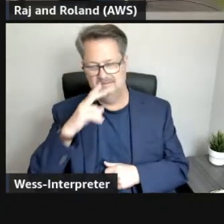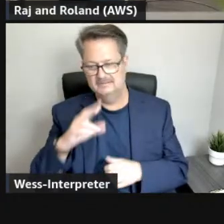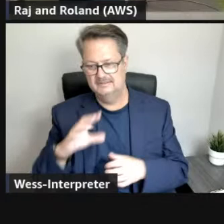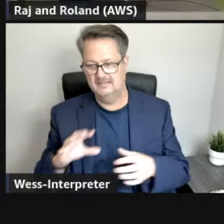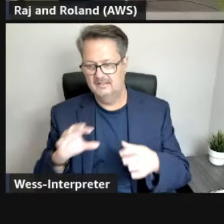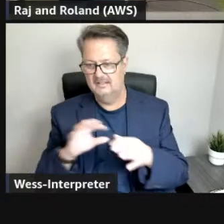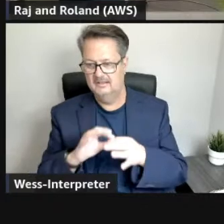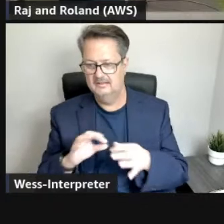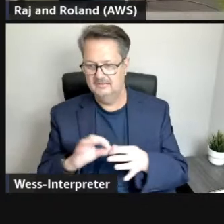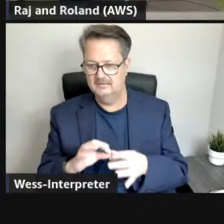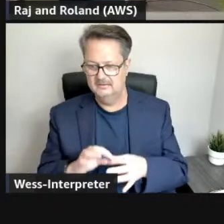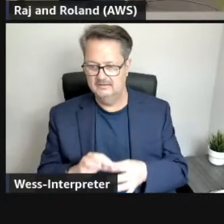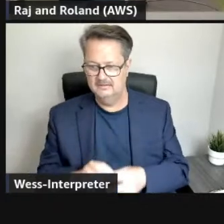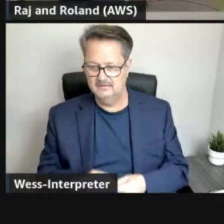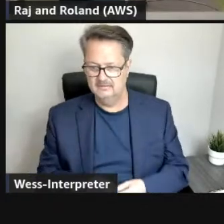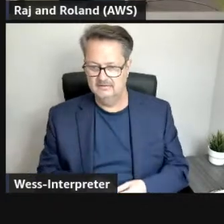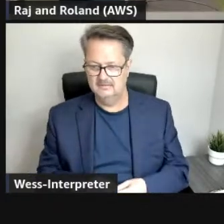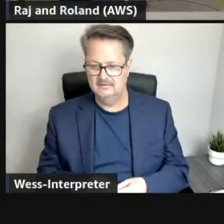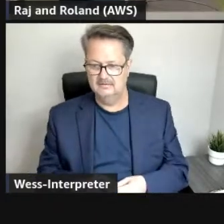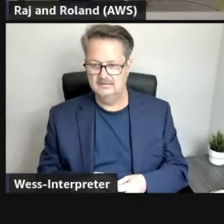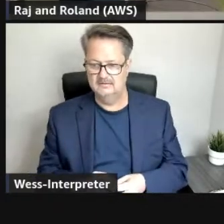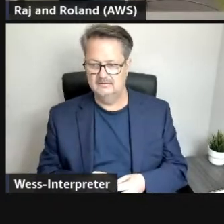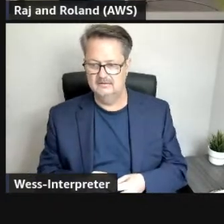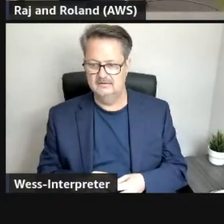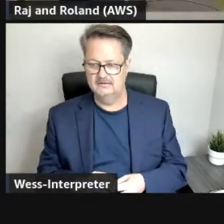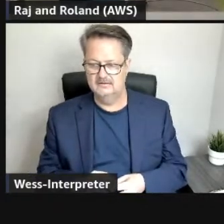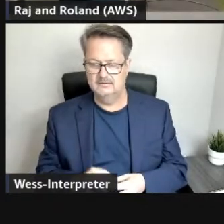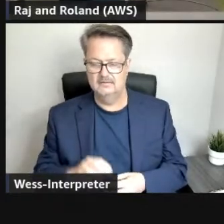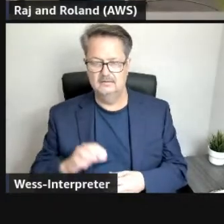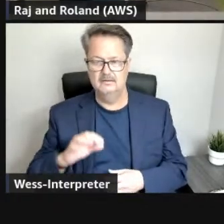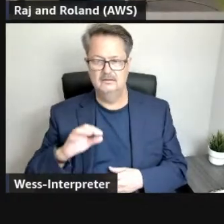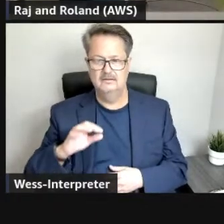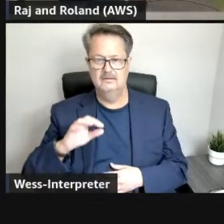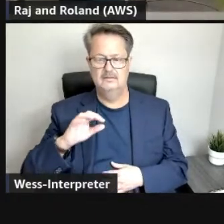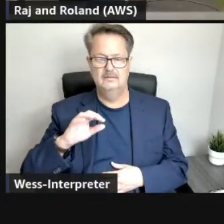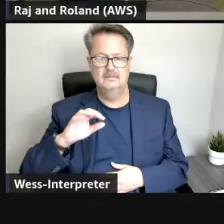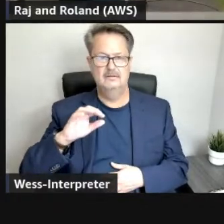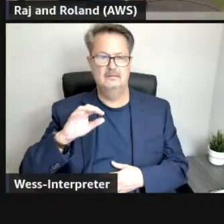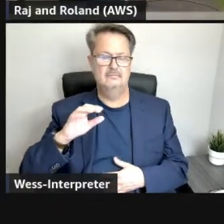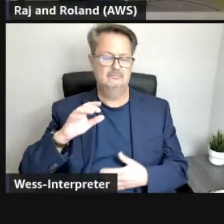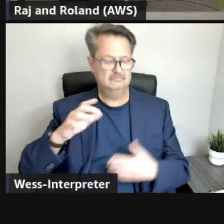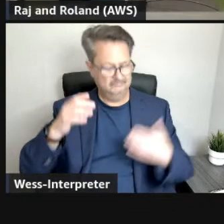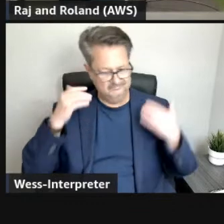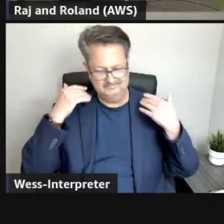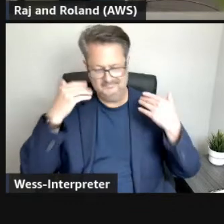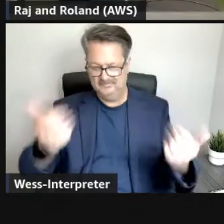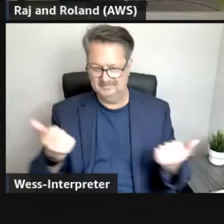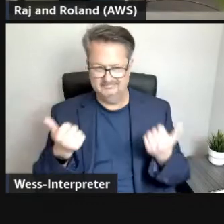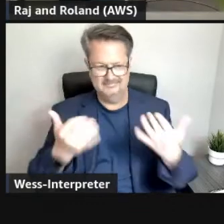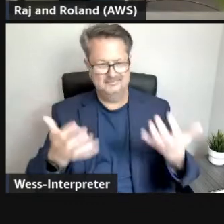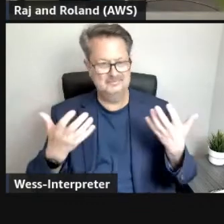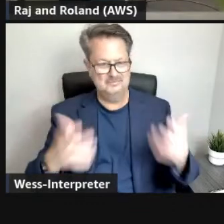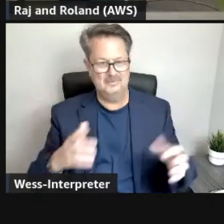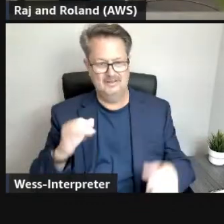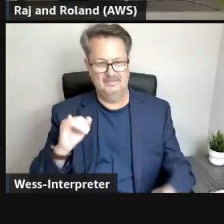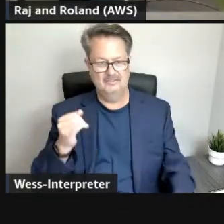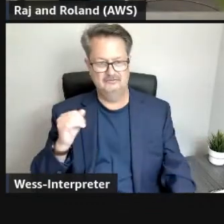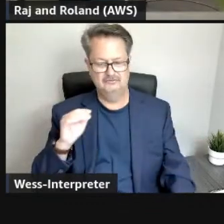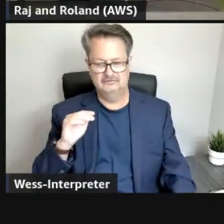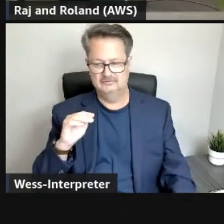now. With that, pass it back to Roland. And you don't want to miss those jams, so fire it up. All right, let's get going.